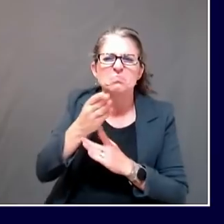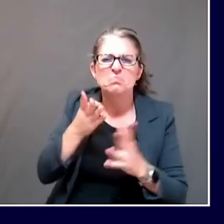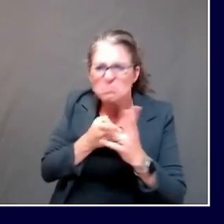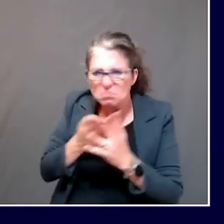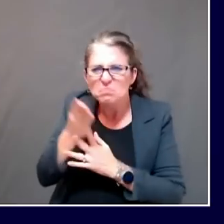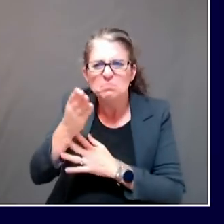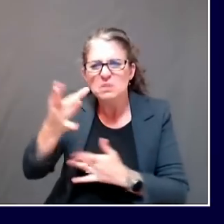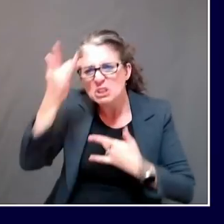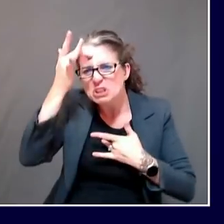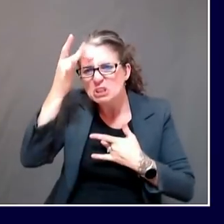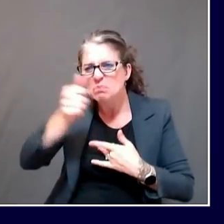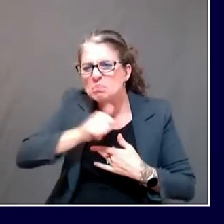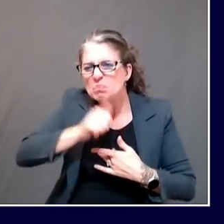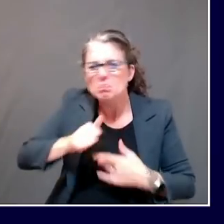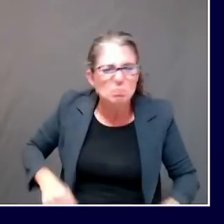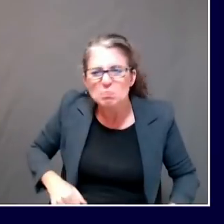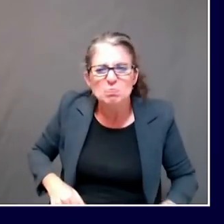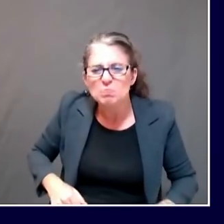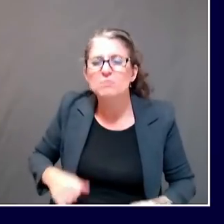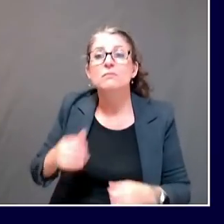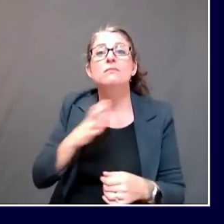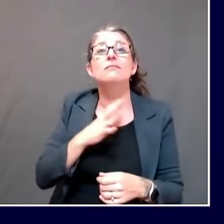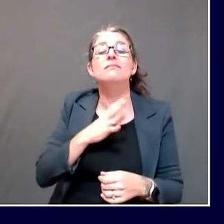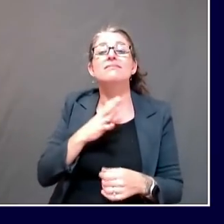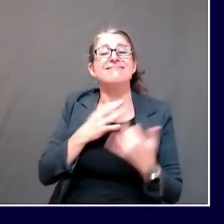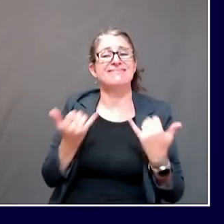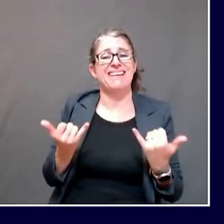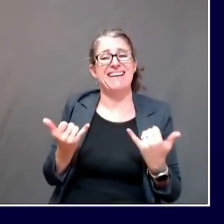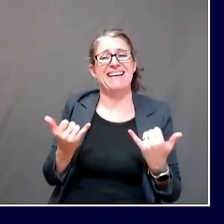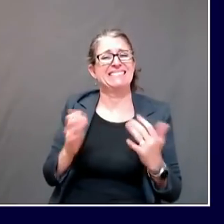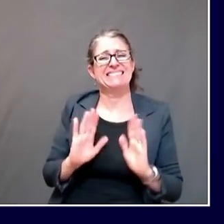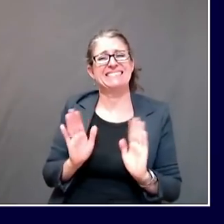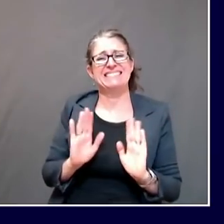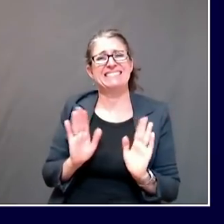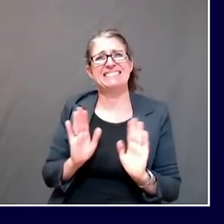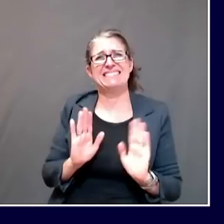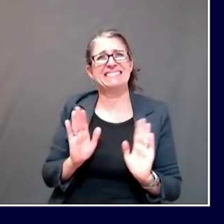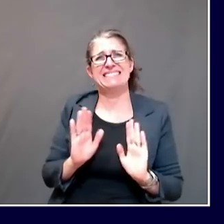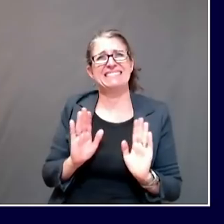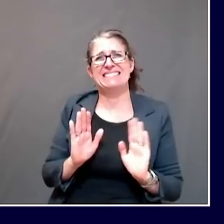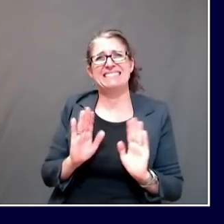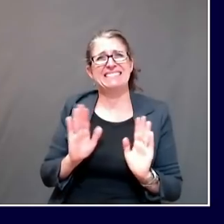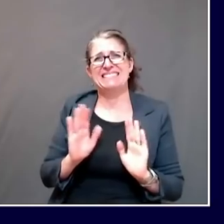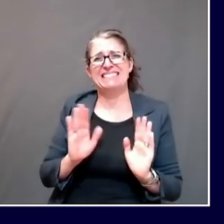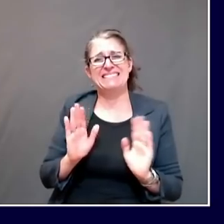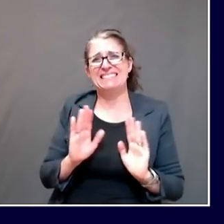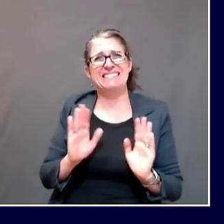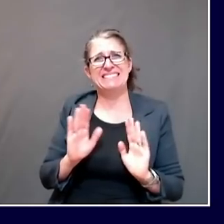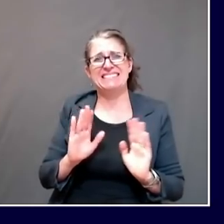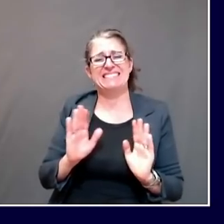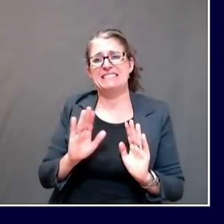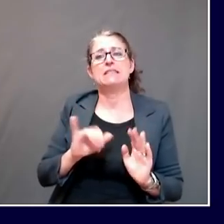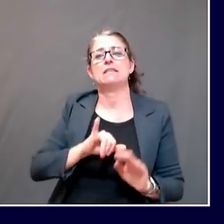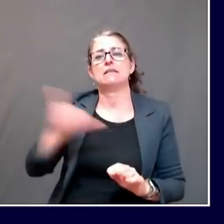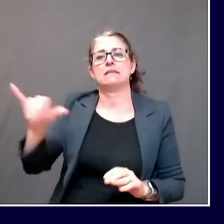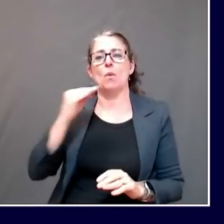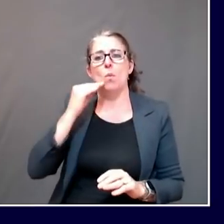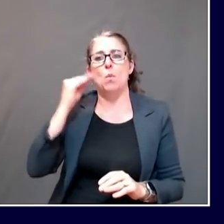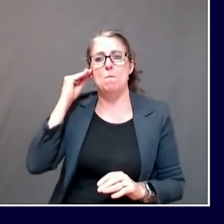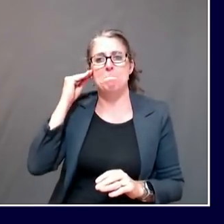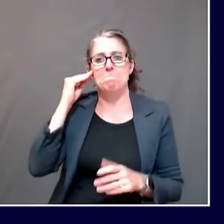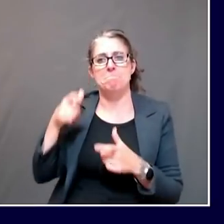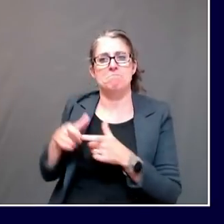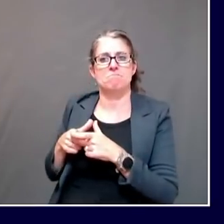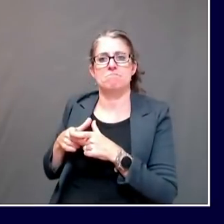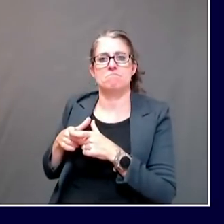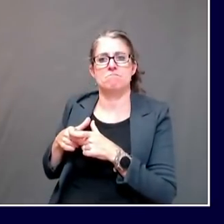now is to stay home and not spread whatever it is that you've got that ails you. The second thing is that if you are not